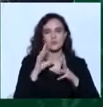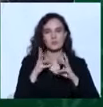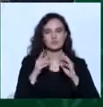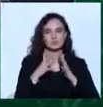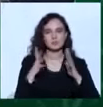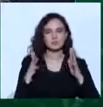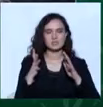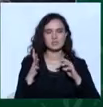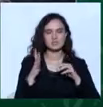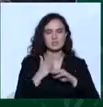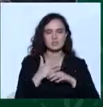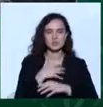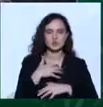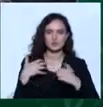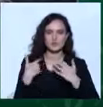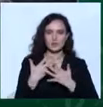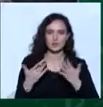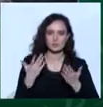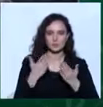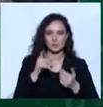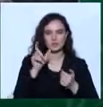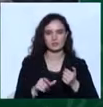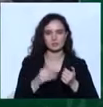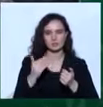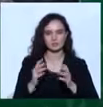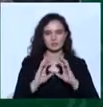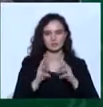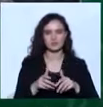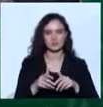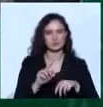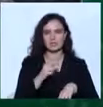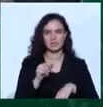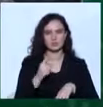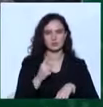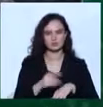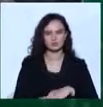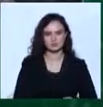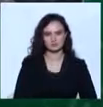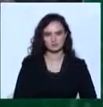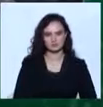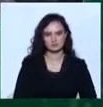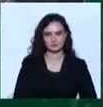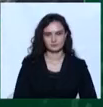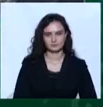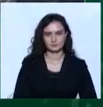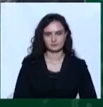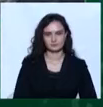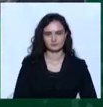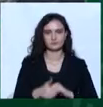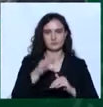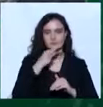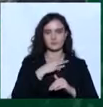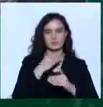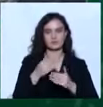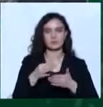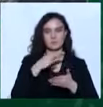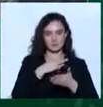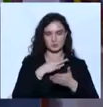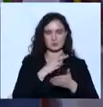violent, the animal world or the human world, and why? So send us your answers